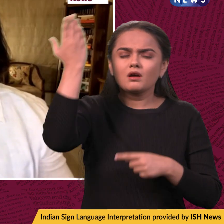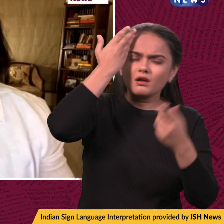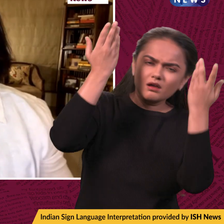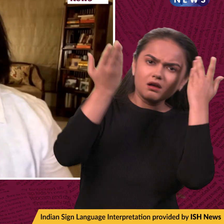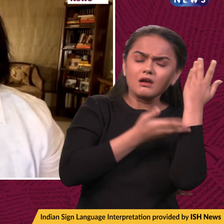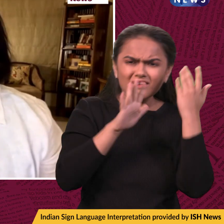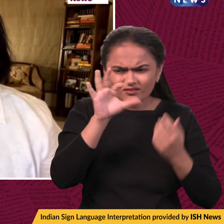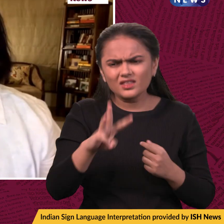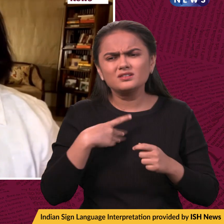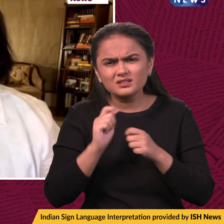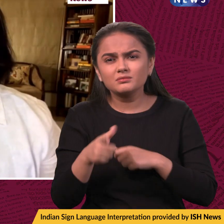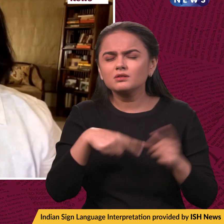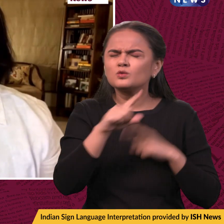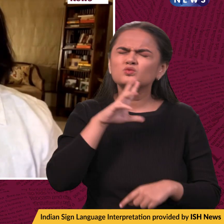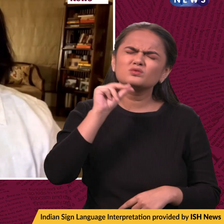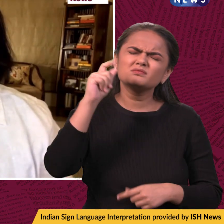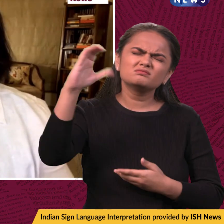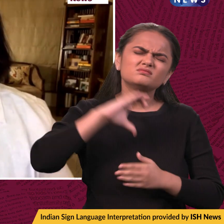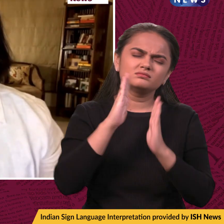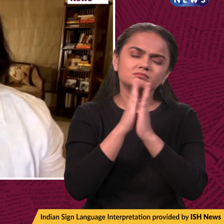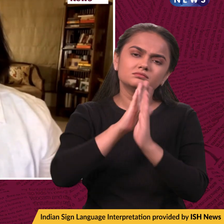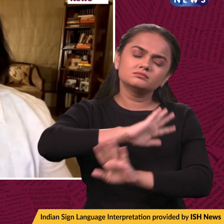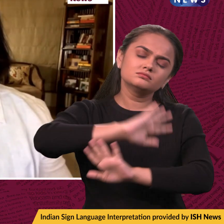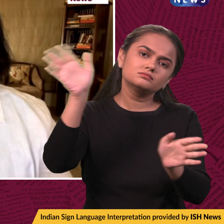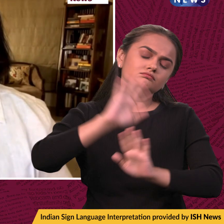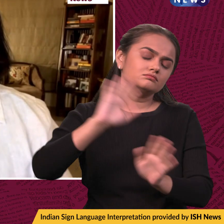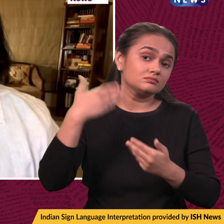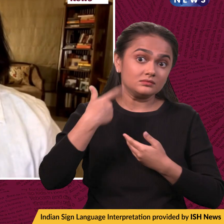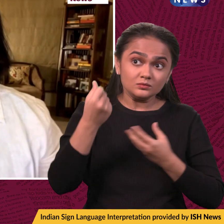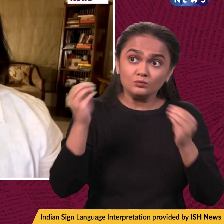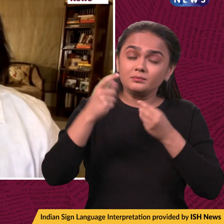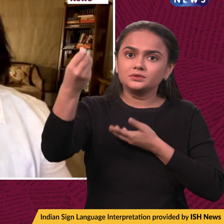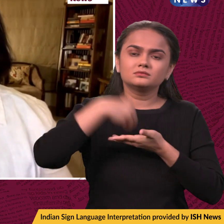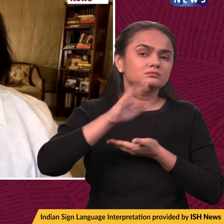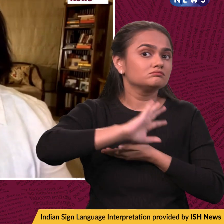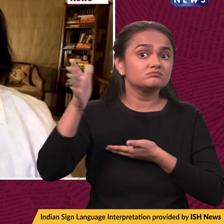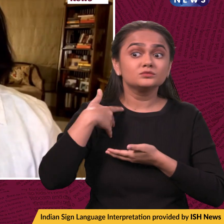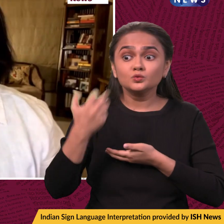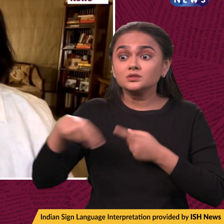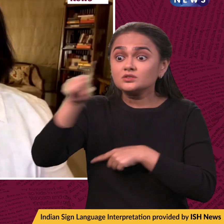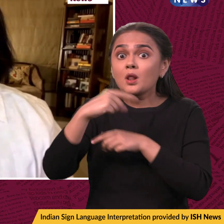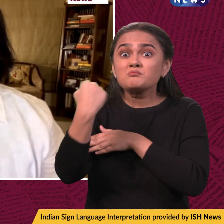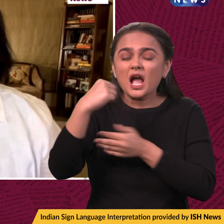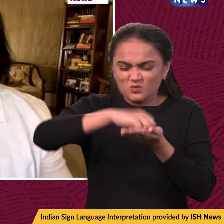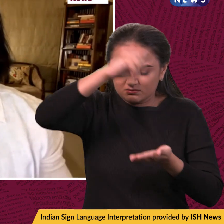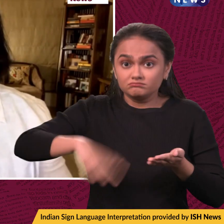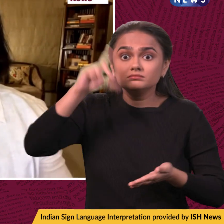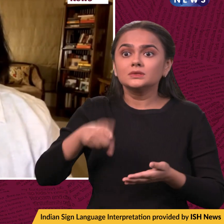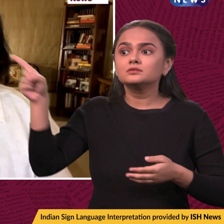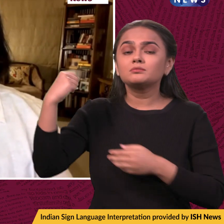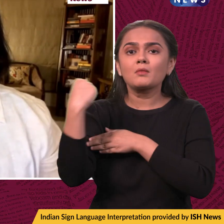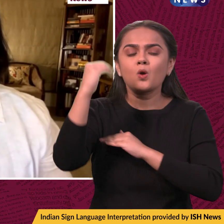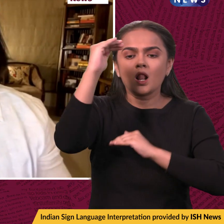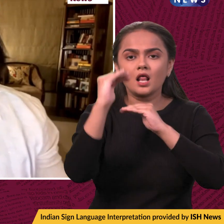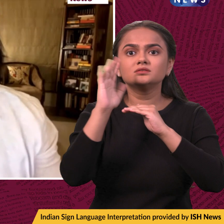injured. Refusing this compensation, the Otting Village Council in their statement said, and I quote, "The Village Council of Otting